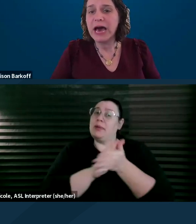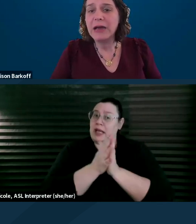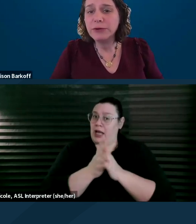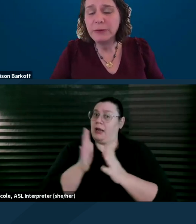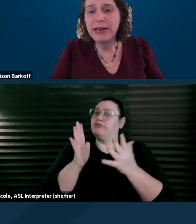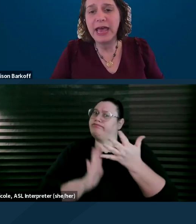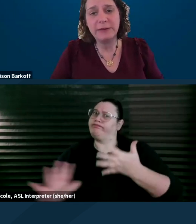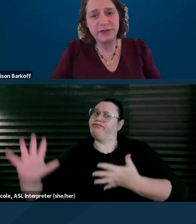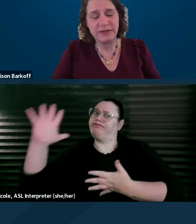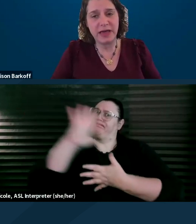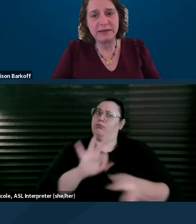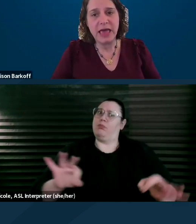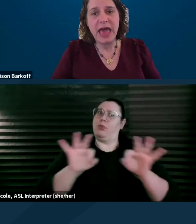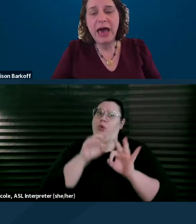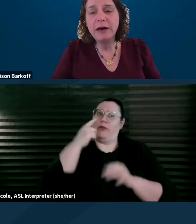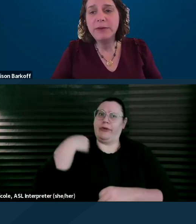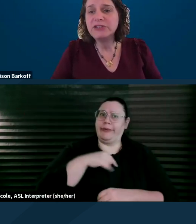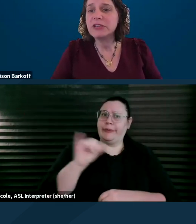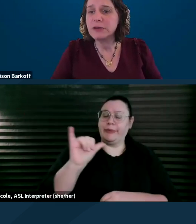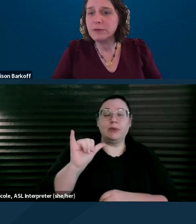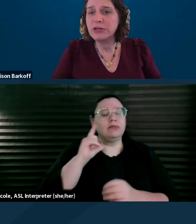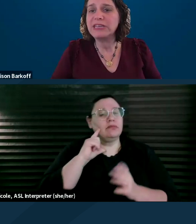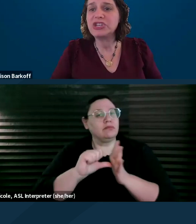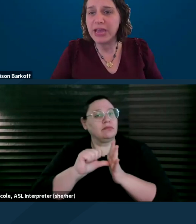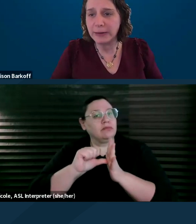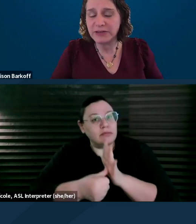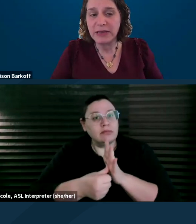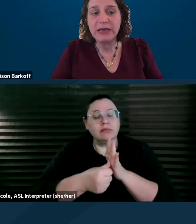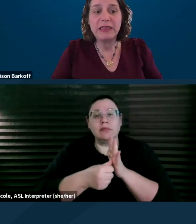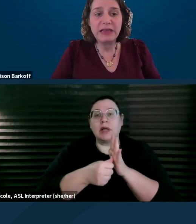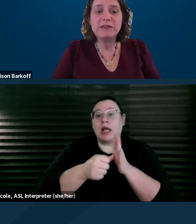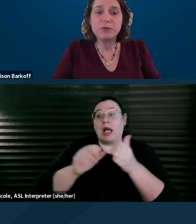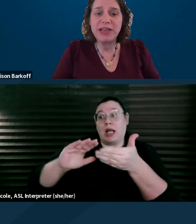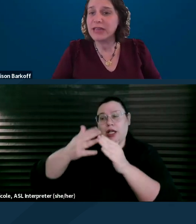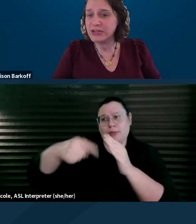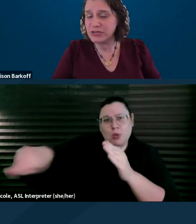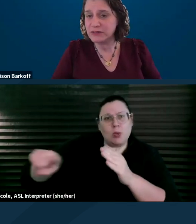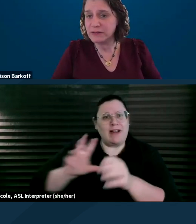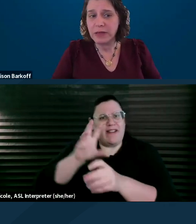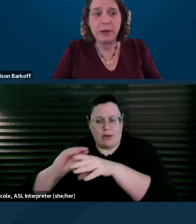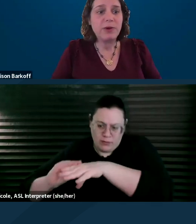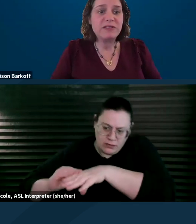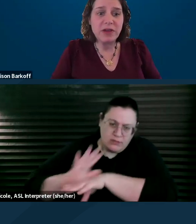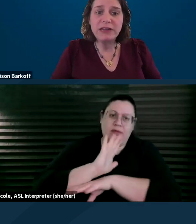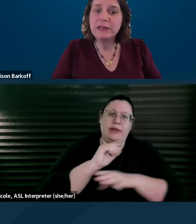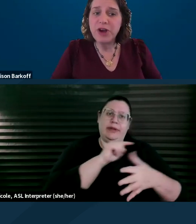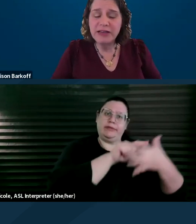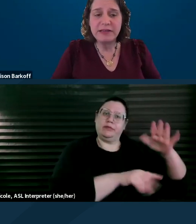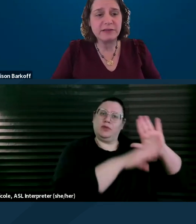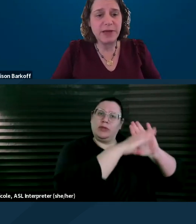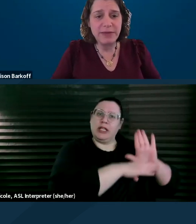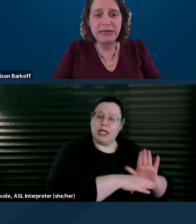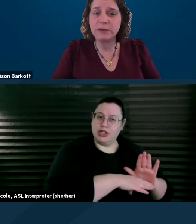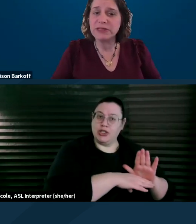too. I really want to emphasize how much the community shaped these regulations. We started